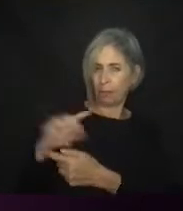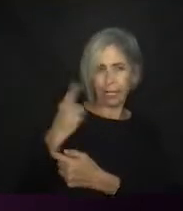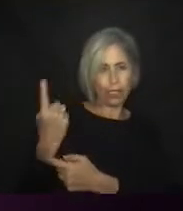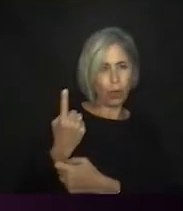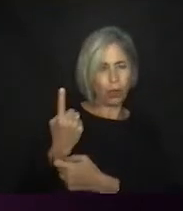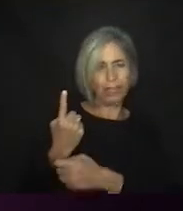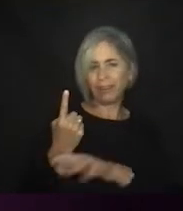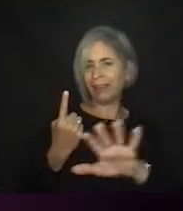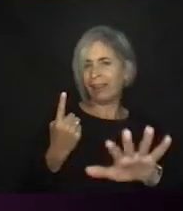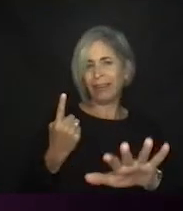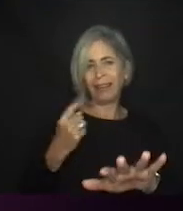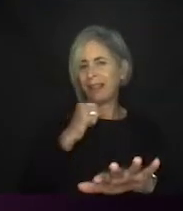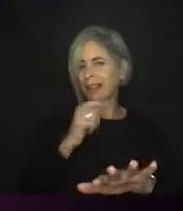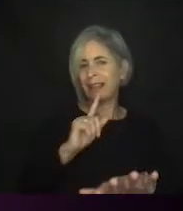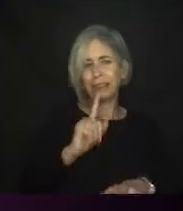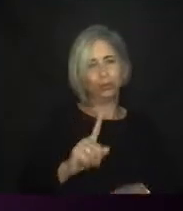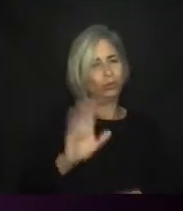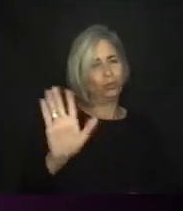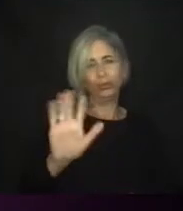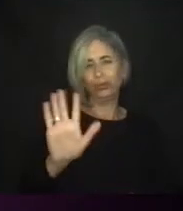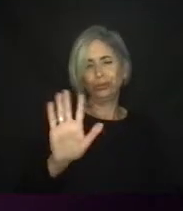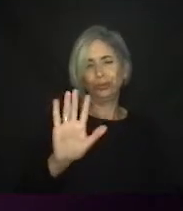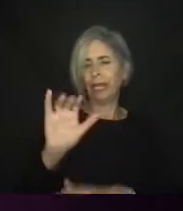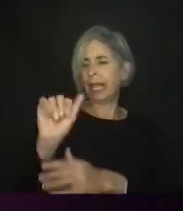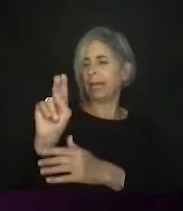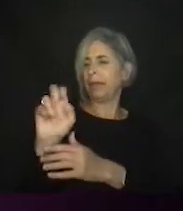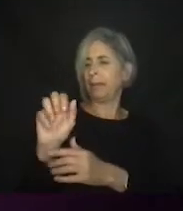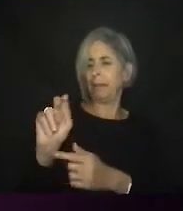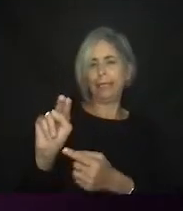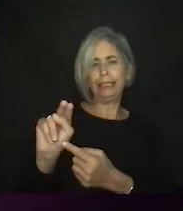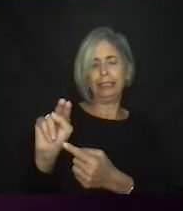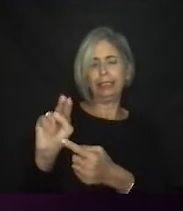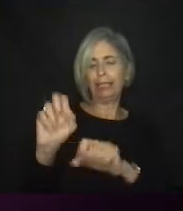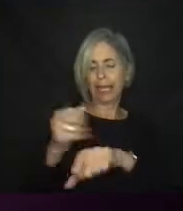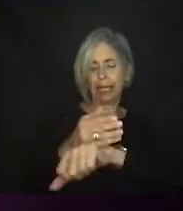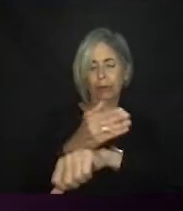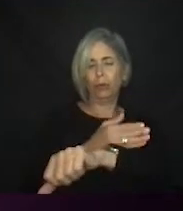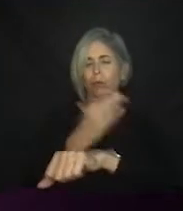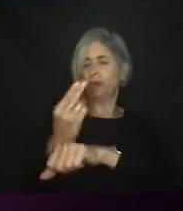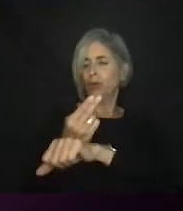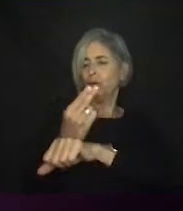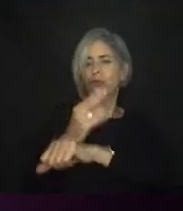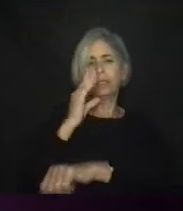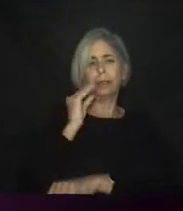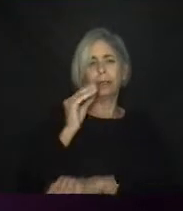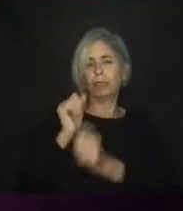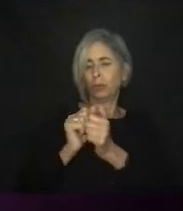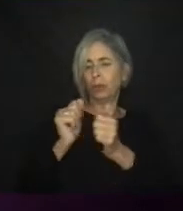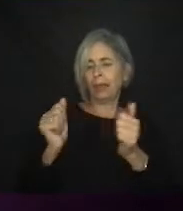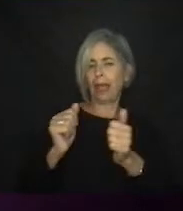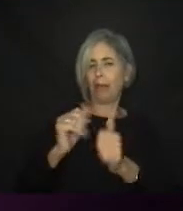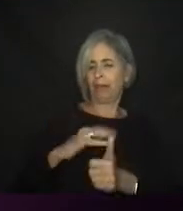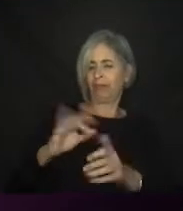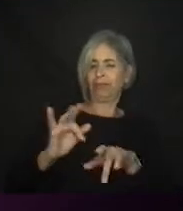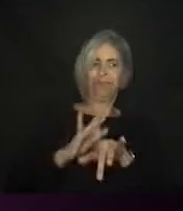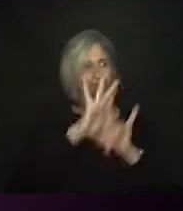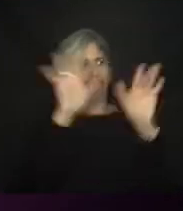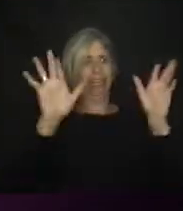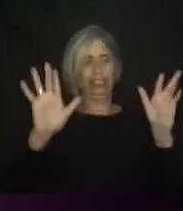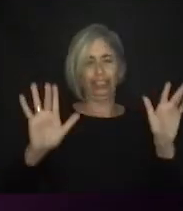websites. But that's not the case at all. Animation can improve the user experience without being